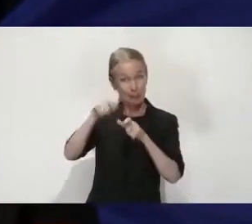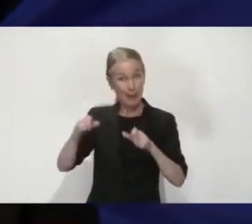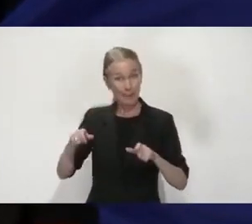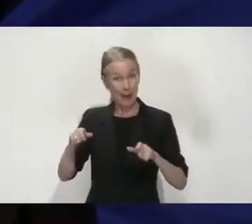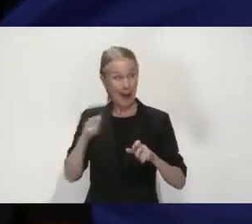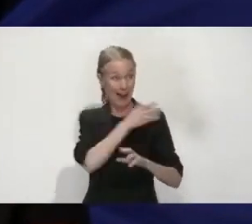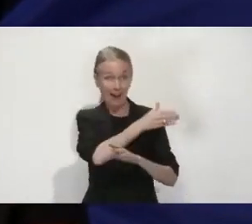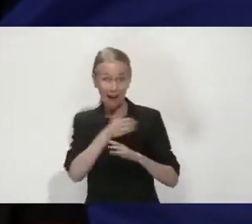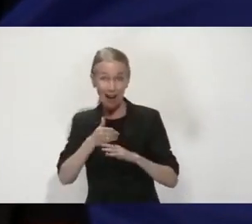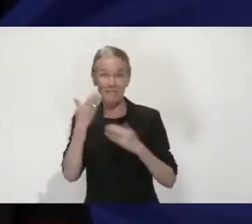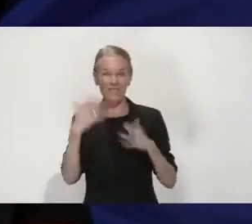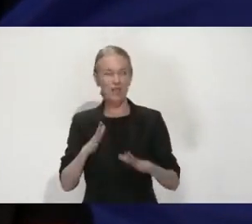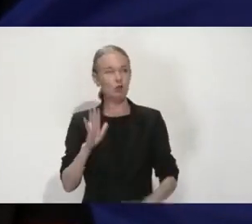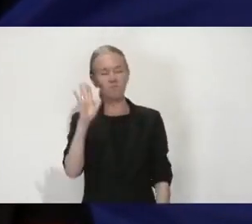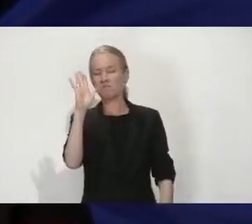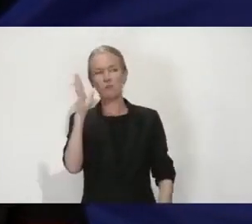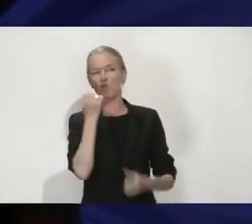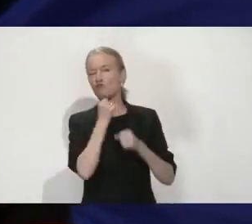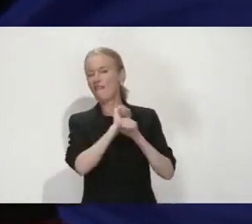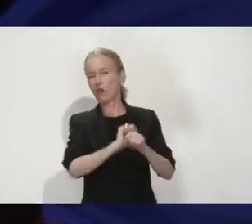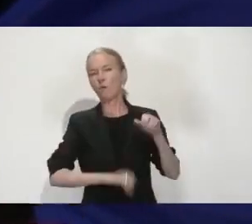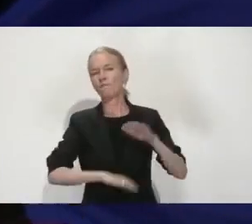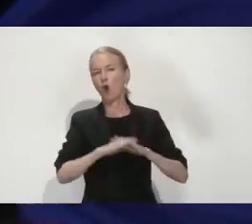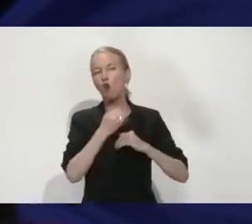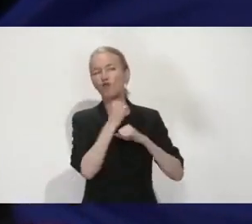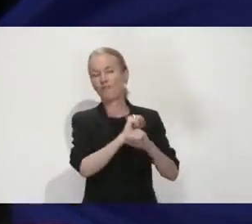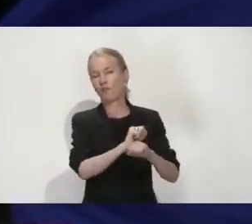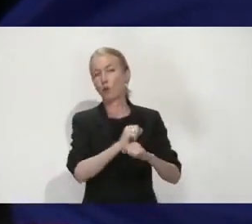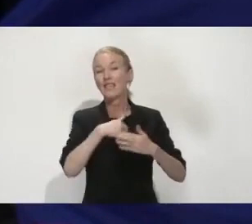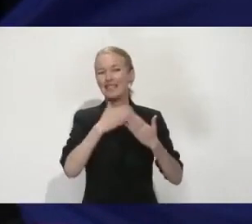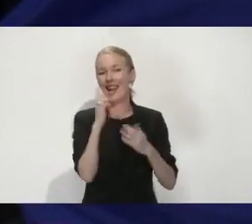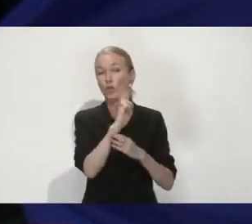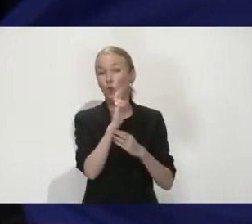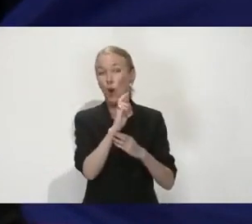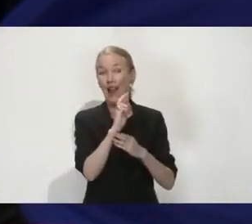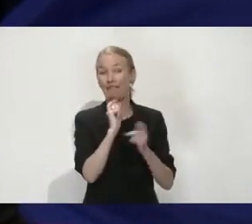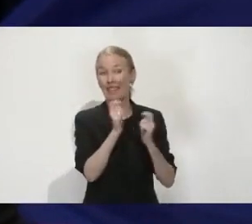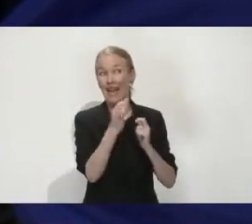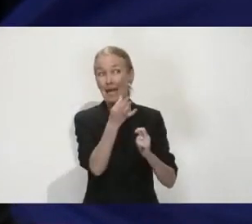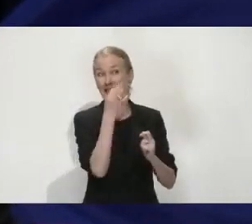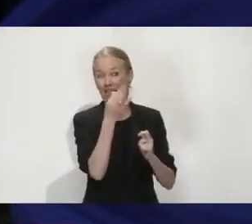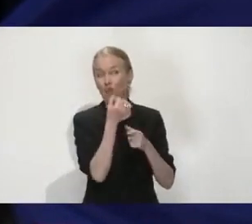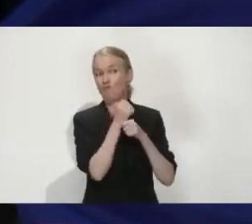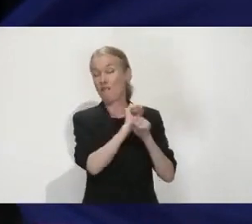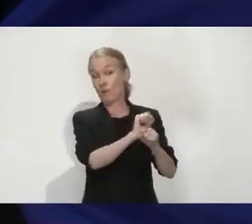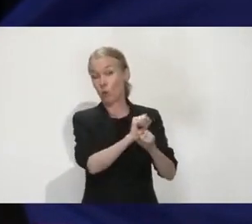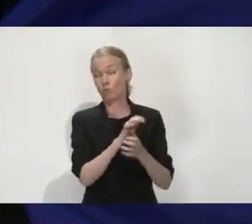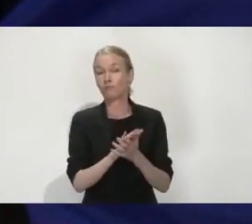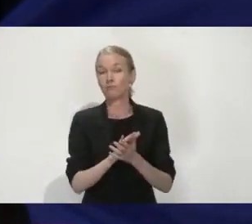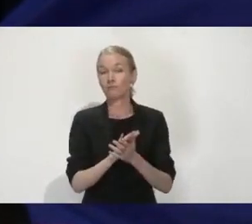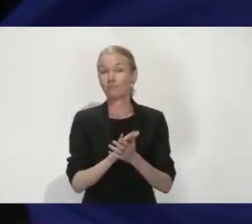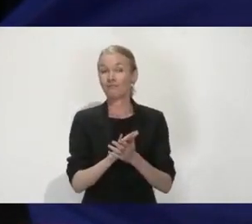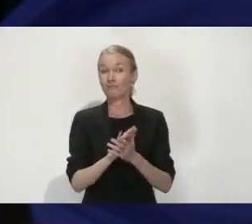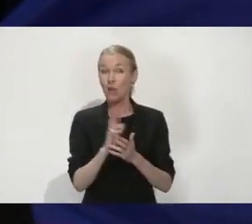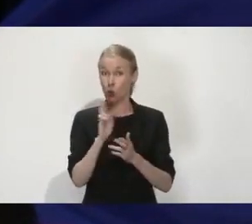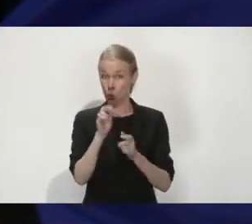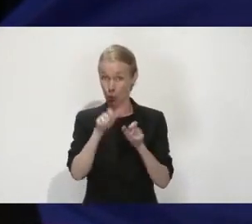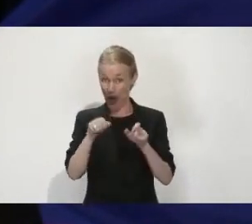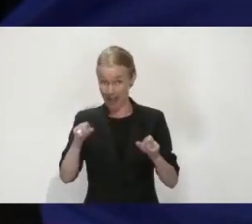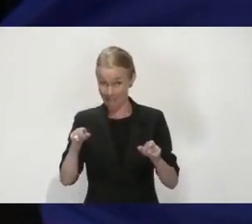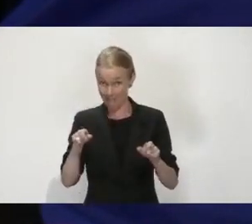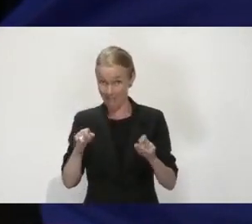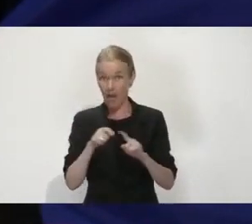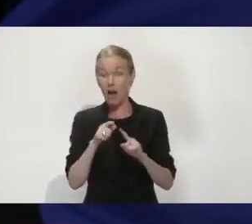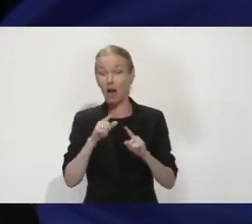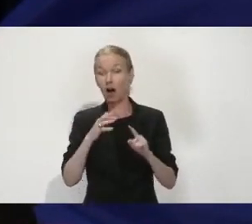a day 12 test. All of those people either decided that